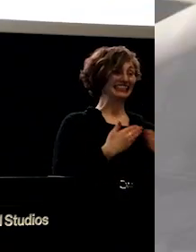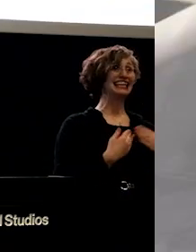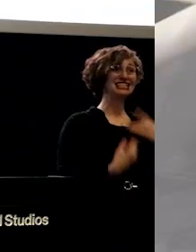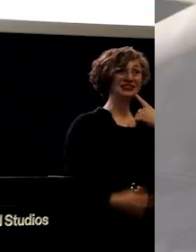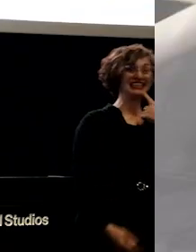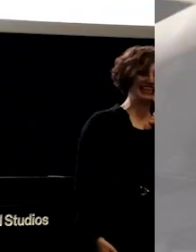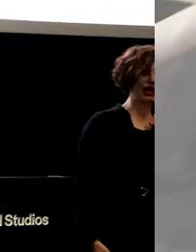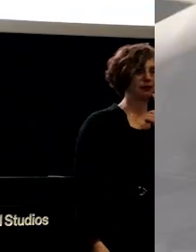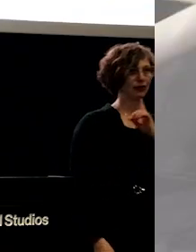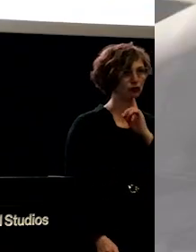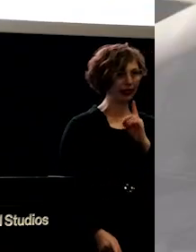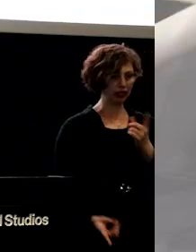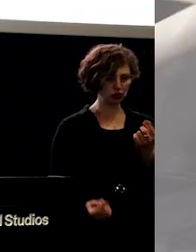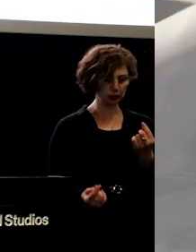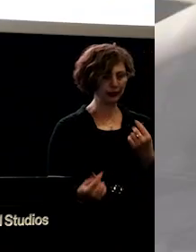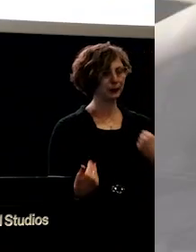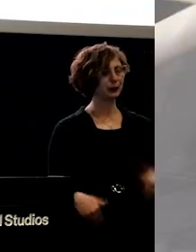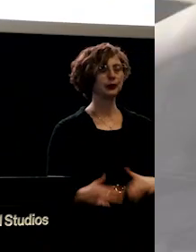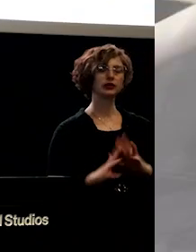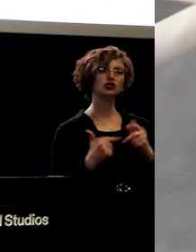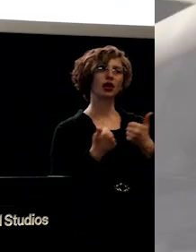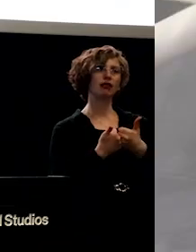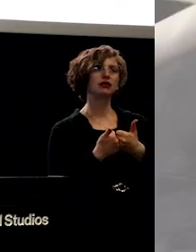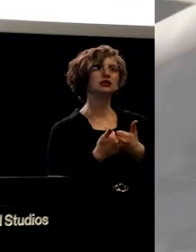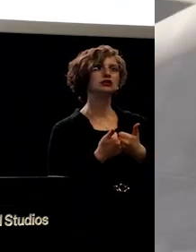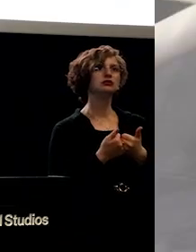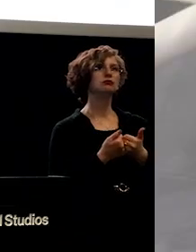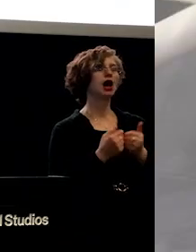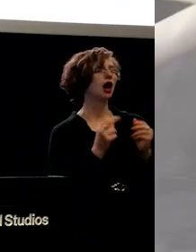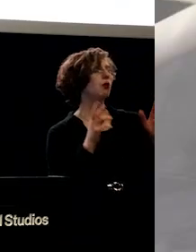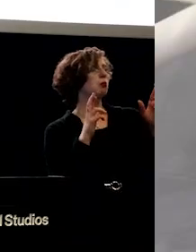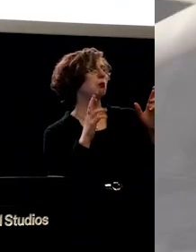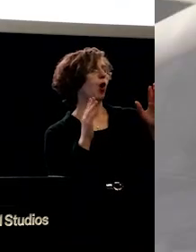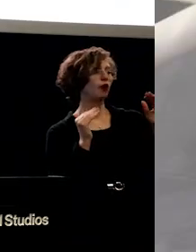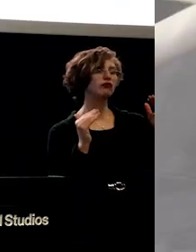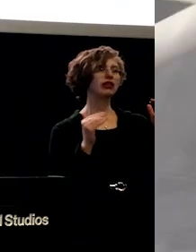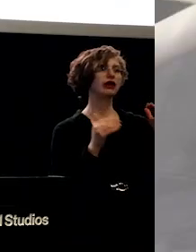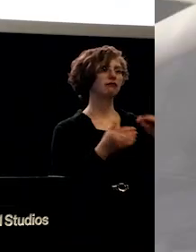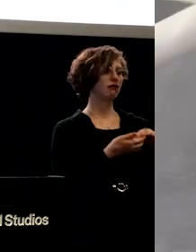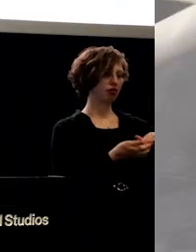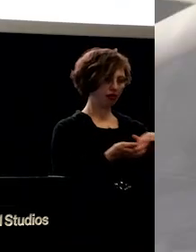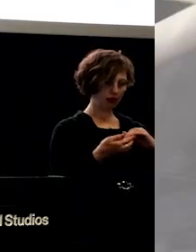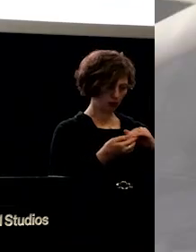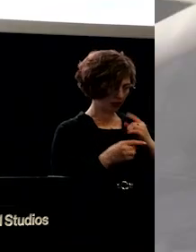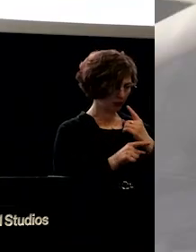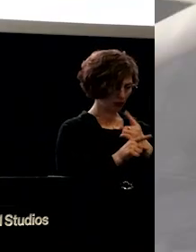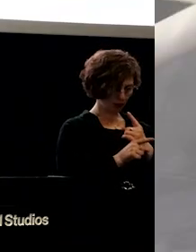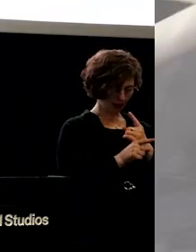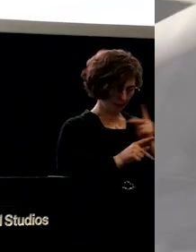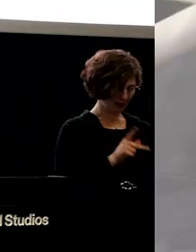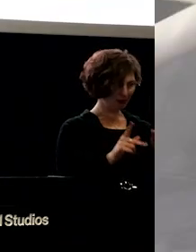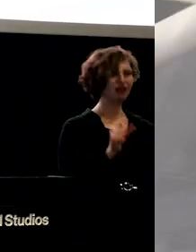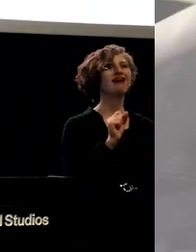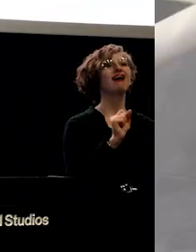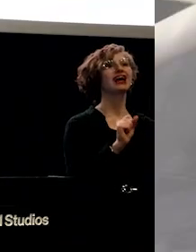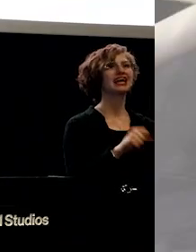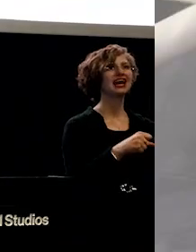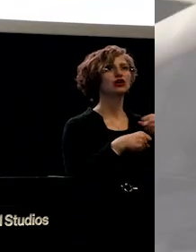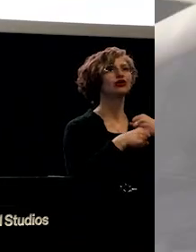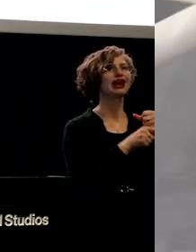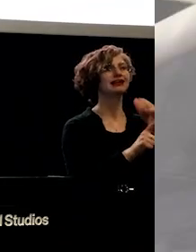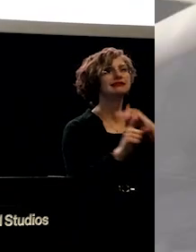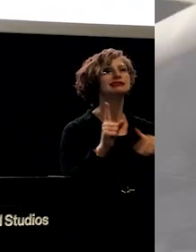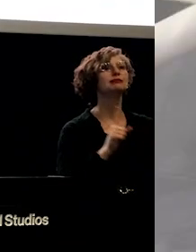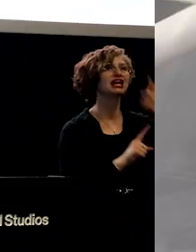do, and hopefully working with the right people, I'm able to give others equity so they can put